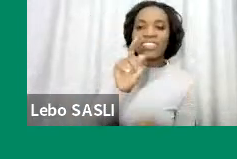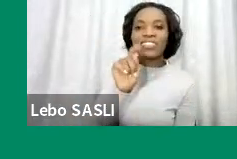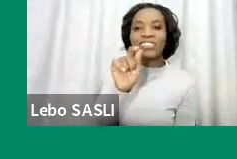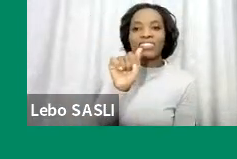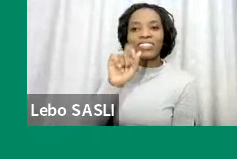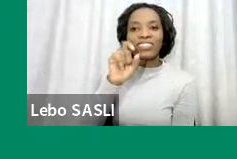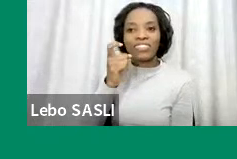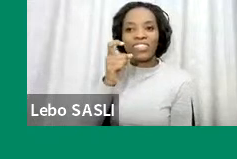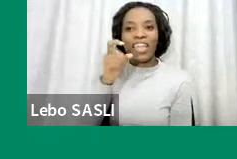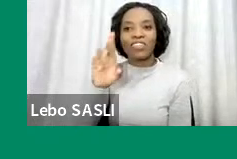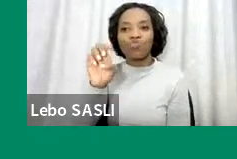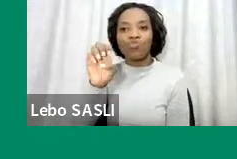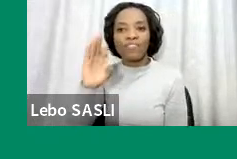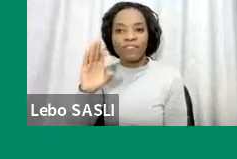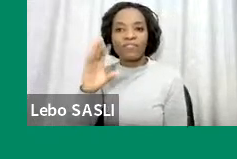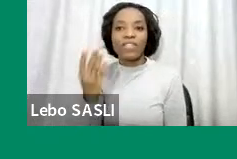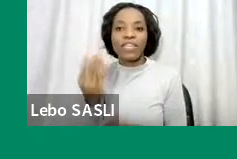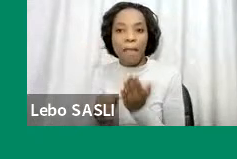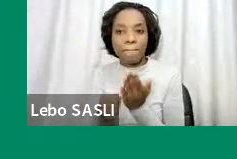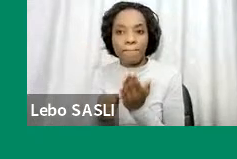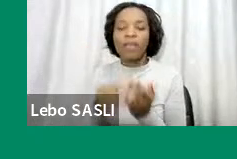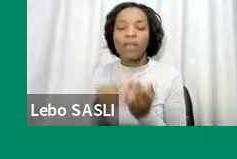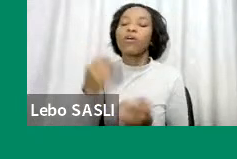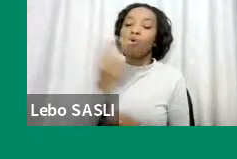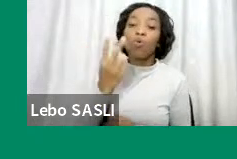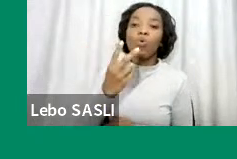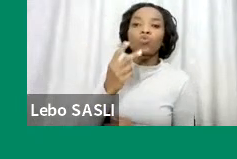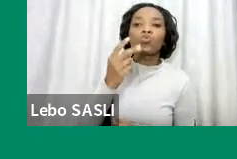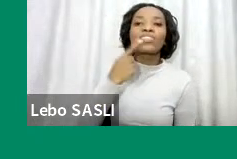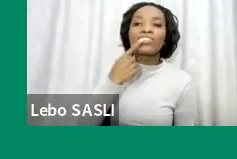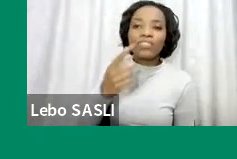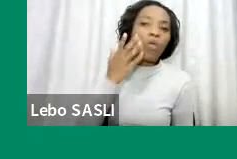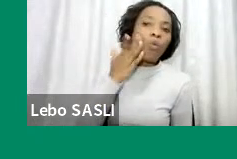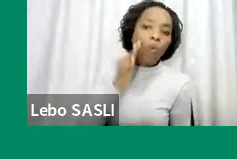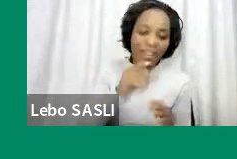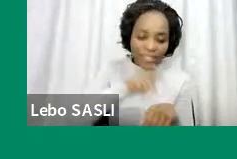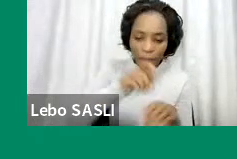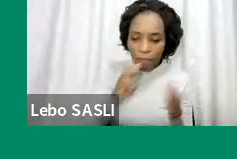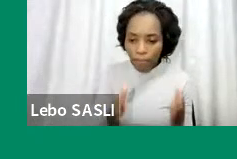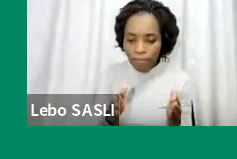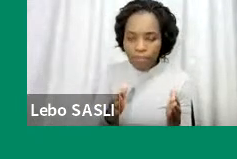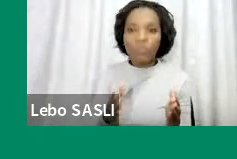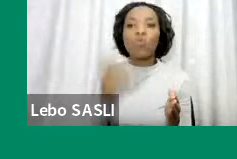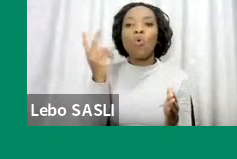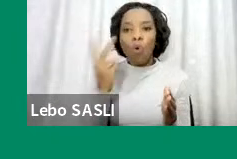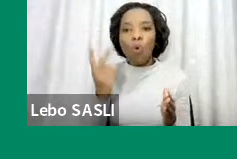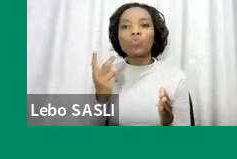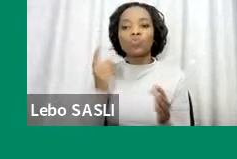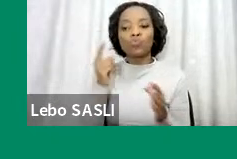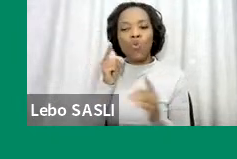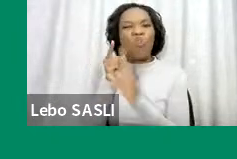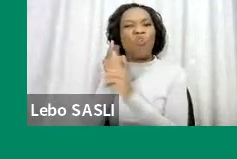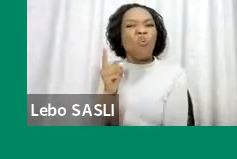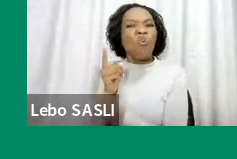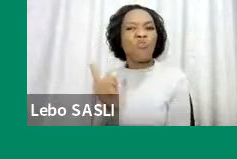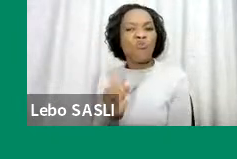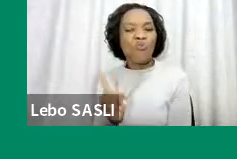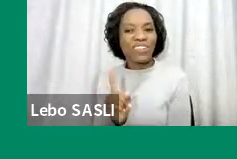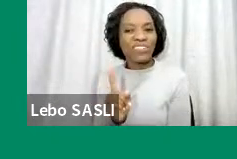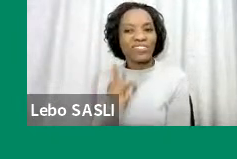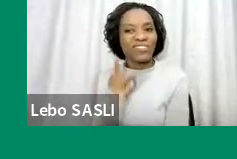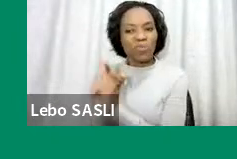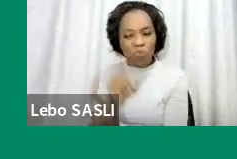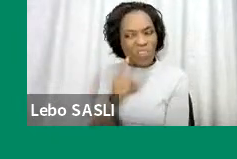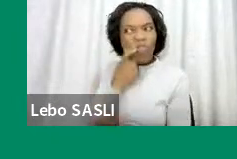the period you are complaining about. Indicate your desired outcome. It is very important. The OTO will capture